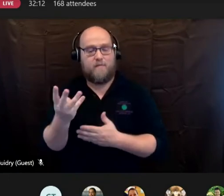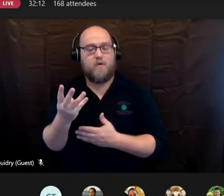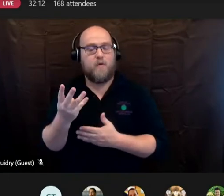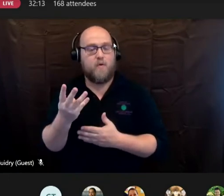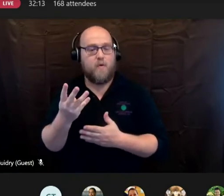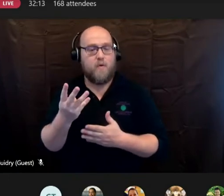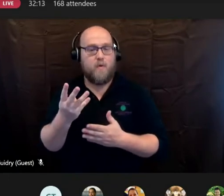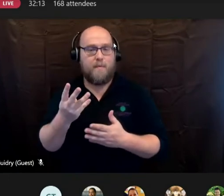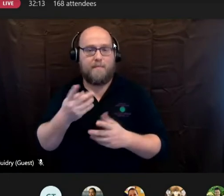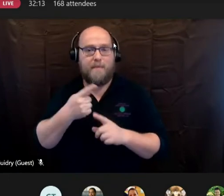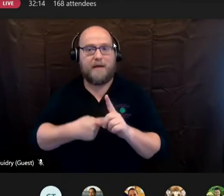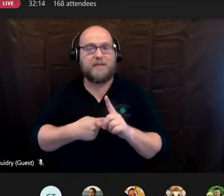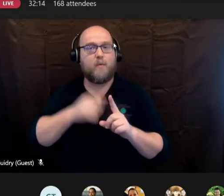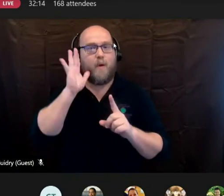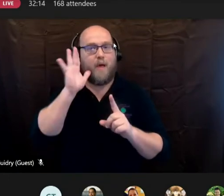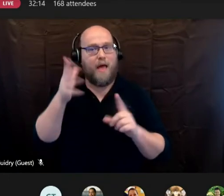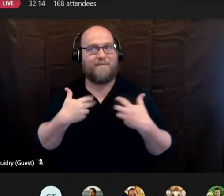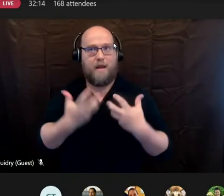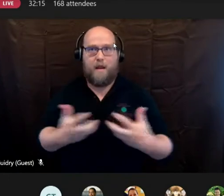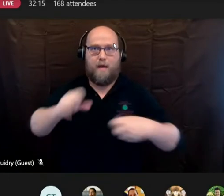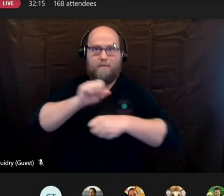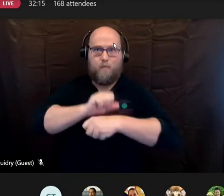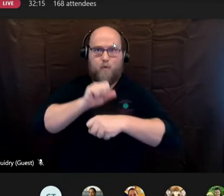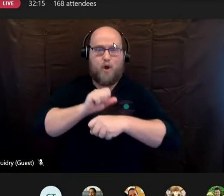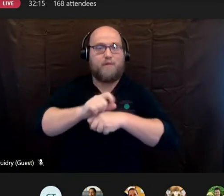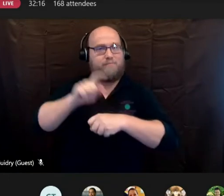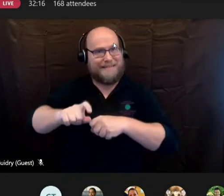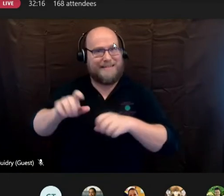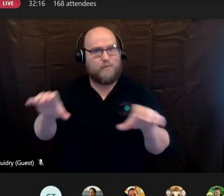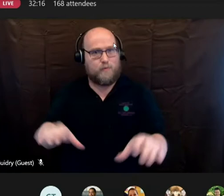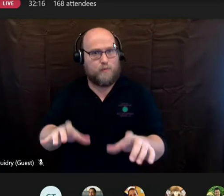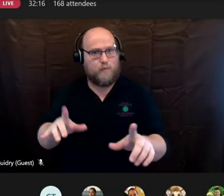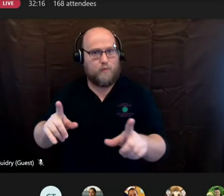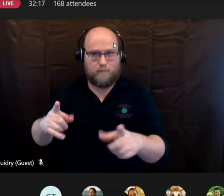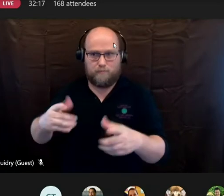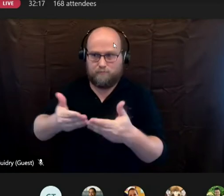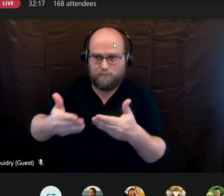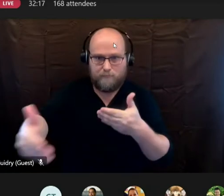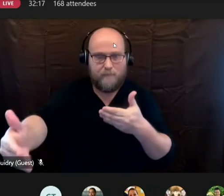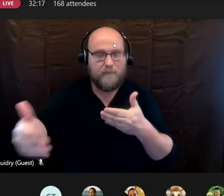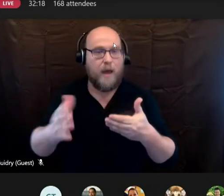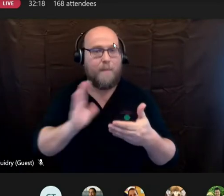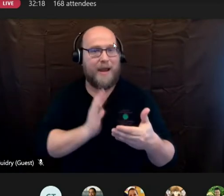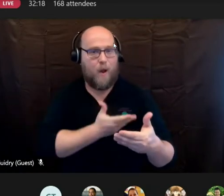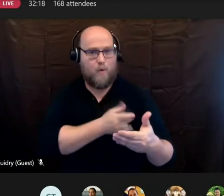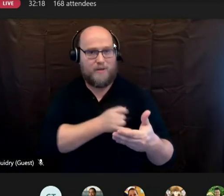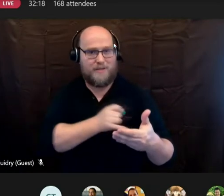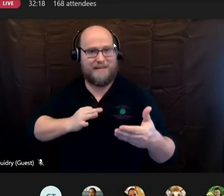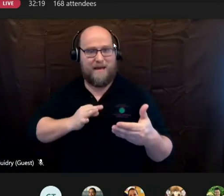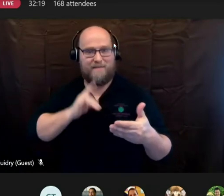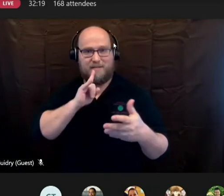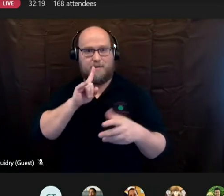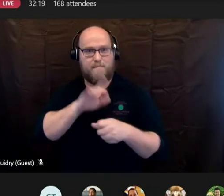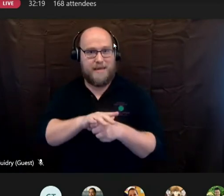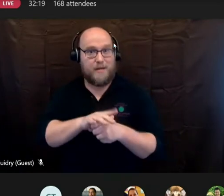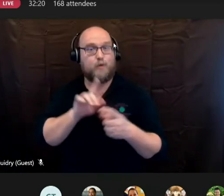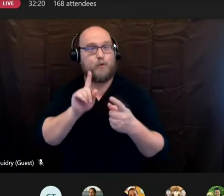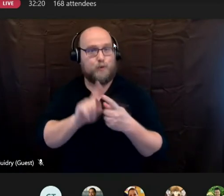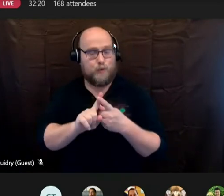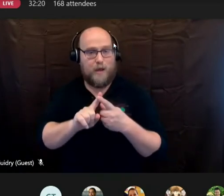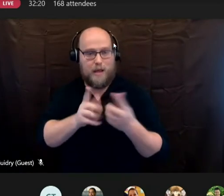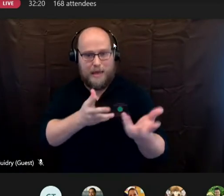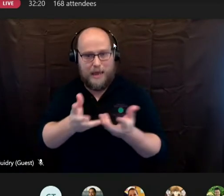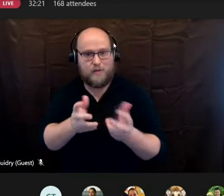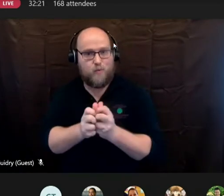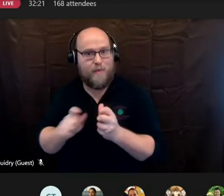we need to do, but our staff is committed to engaging with all of you and sharing our progress, that we make